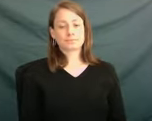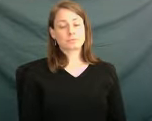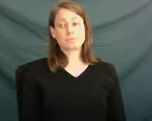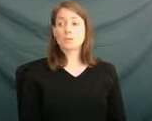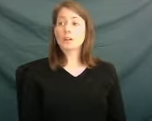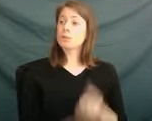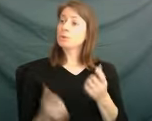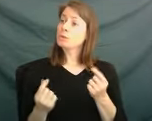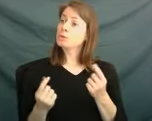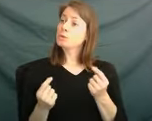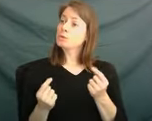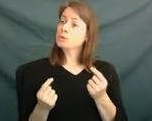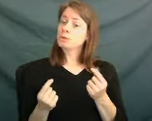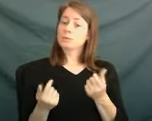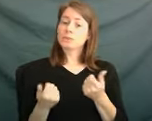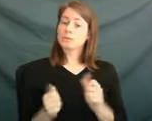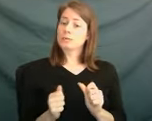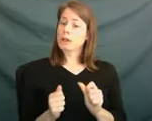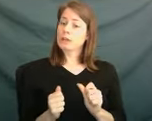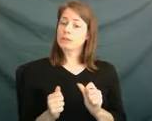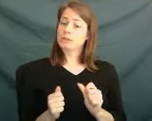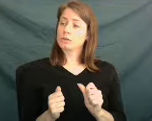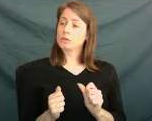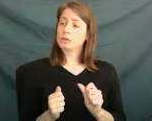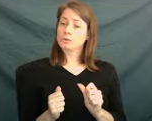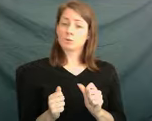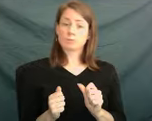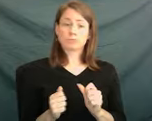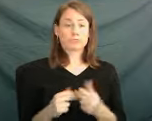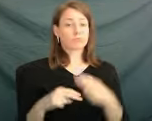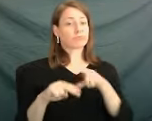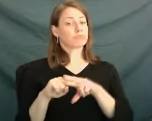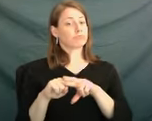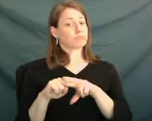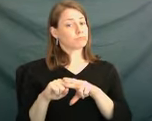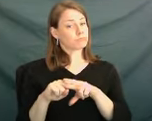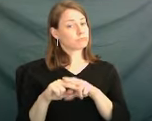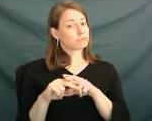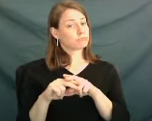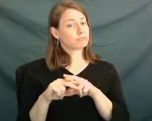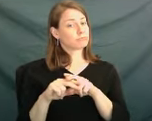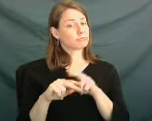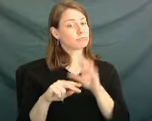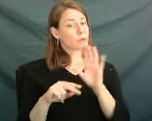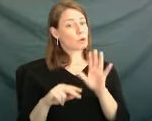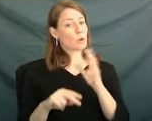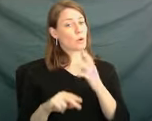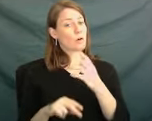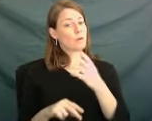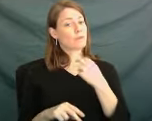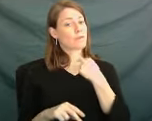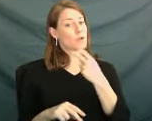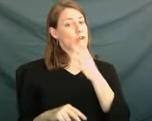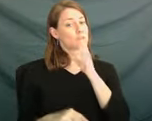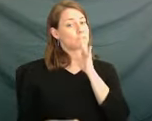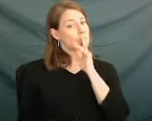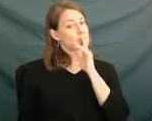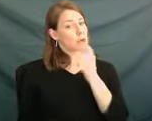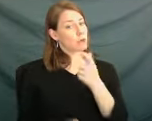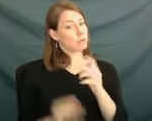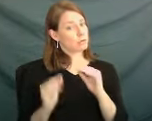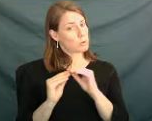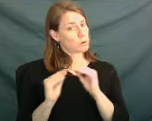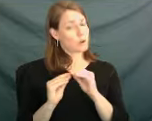making sure you're clear what being an independent learner is and telling them that, making sure that you're really explicit in your directions, and keeping